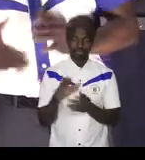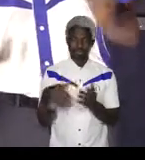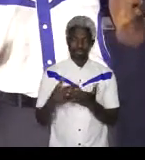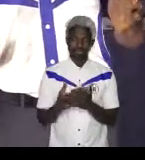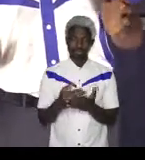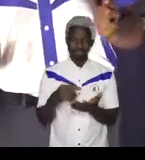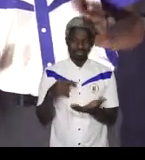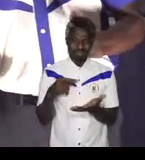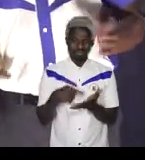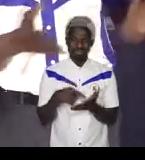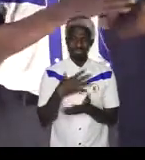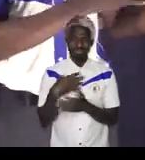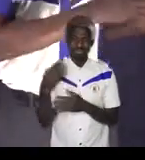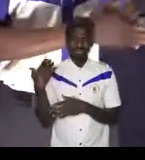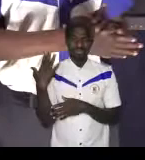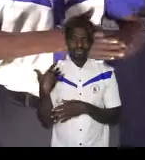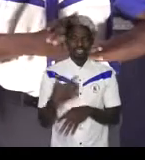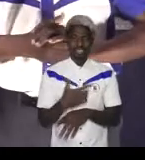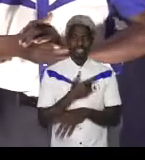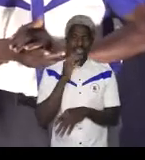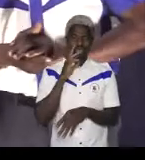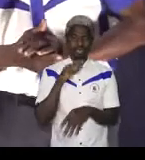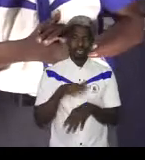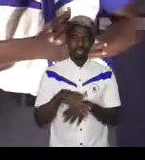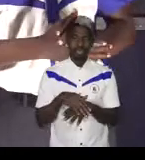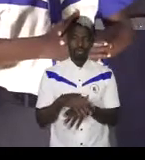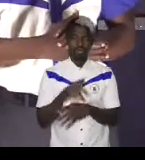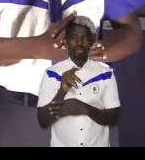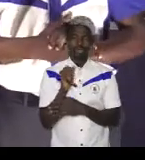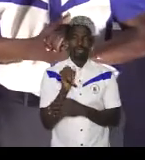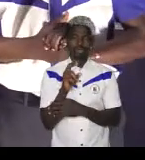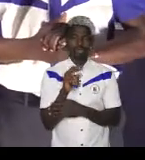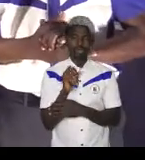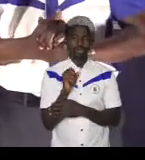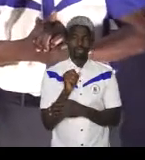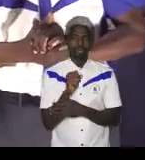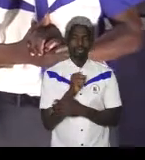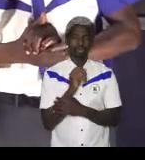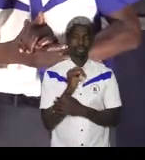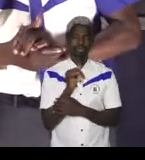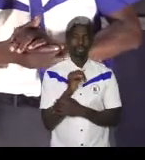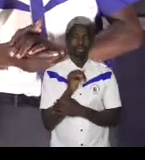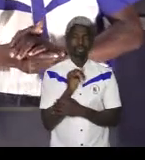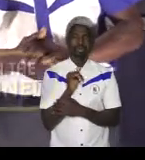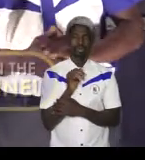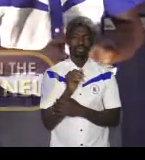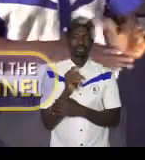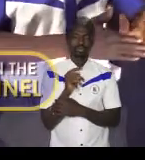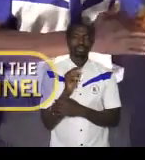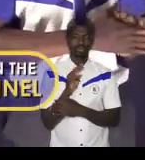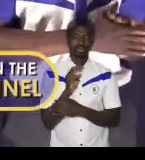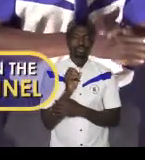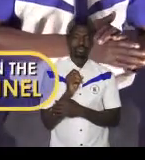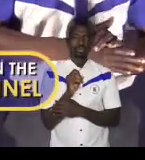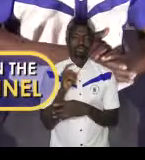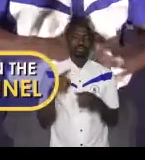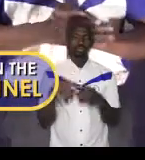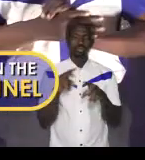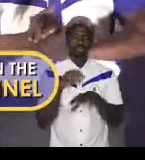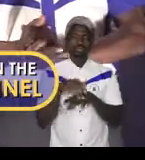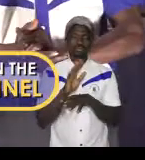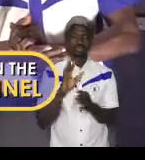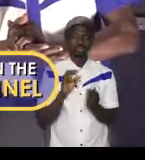studies. All these and the previous lessons are on Lagos SUBEB YouTube channel for you to watch at your own preferred